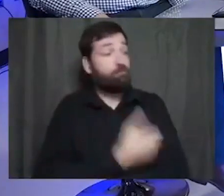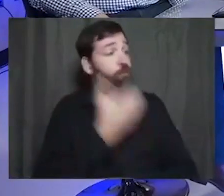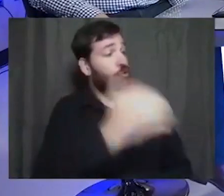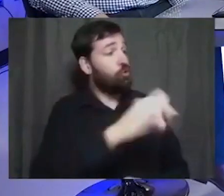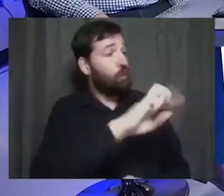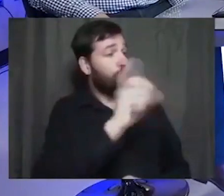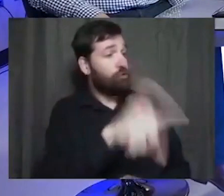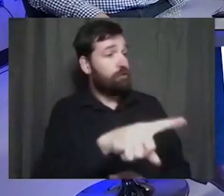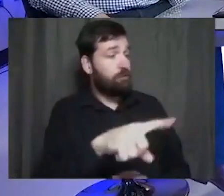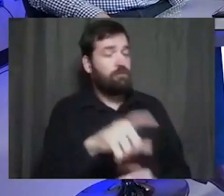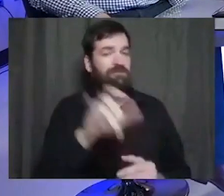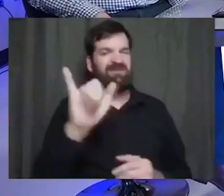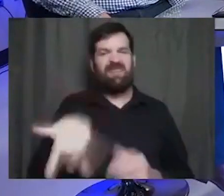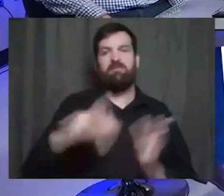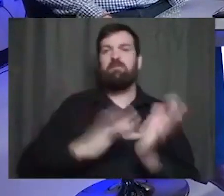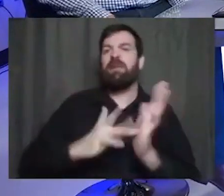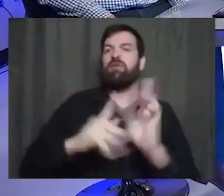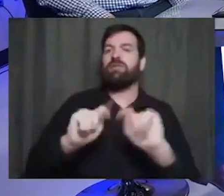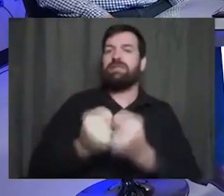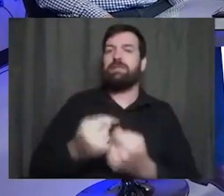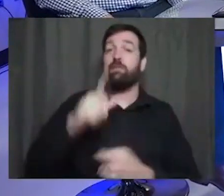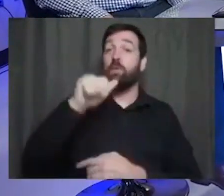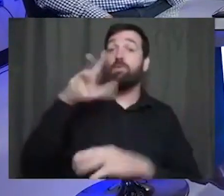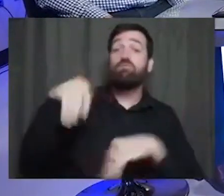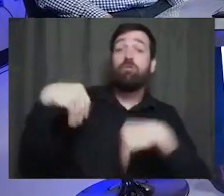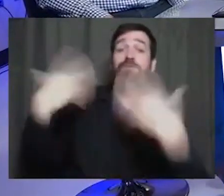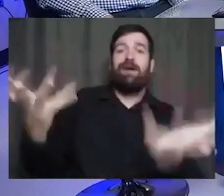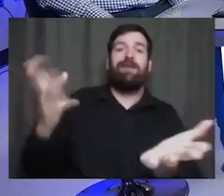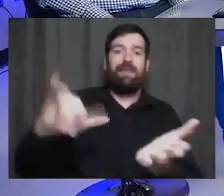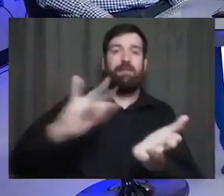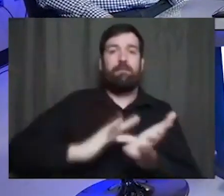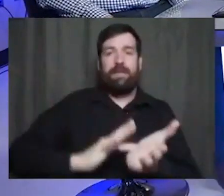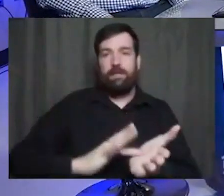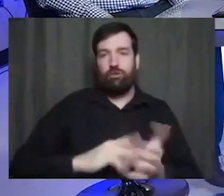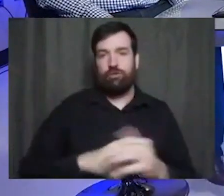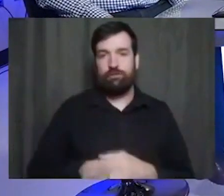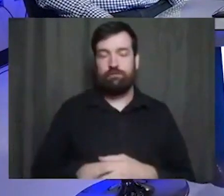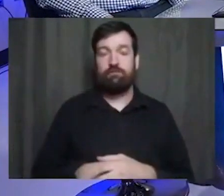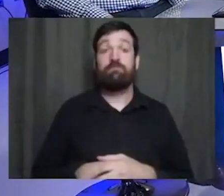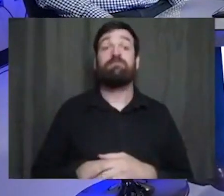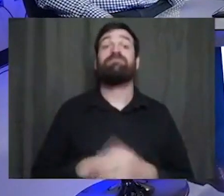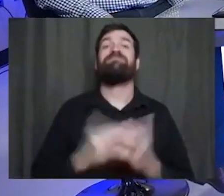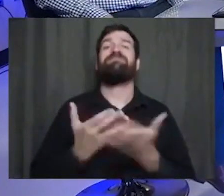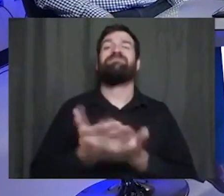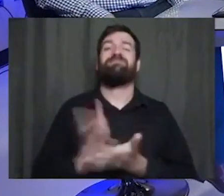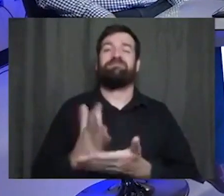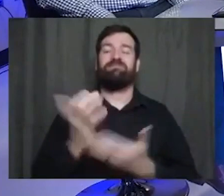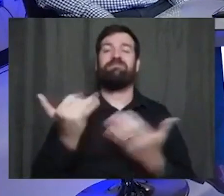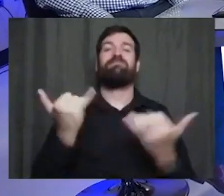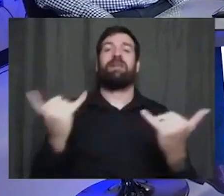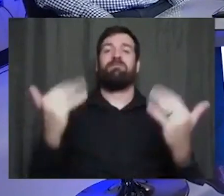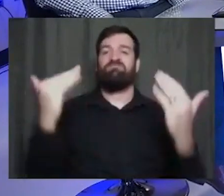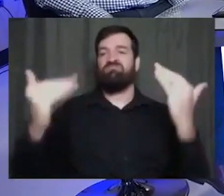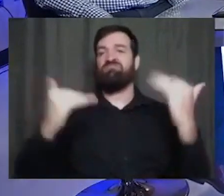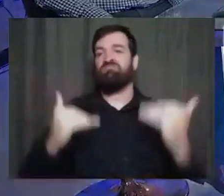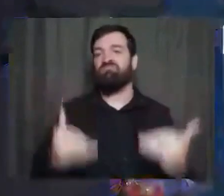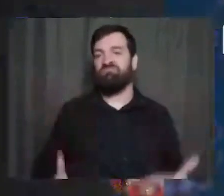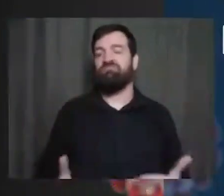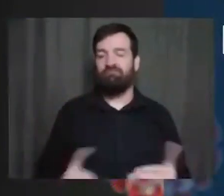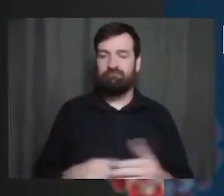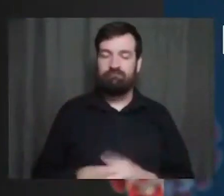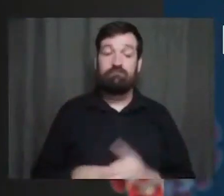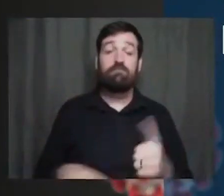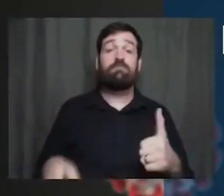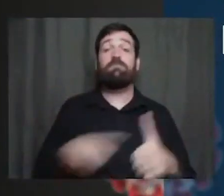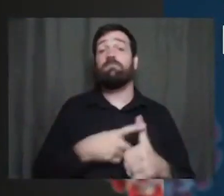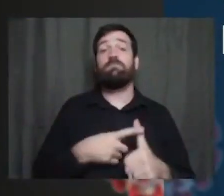that medical team that's prescribing that antibody treatment. Okay, let's start rocking through some of the questions left over from the week. And the first question is, someone